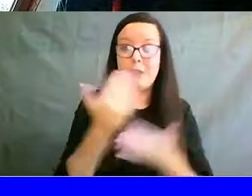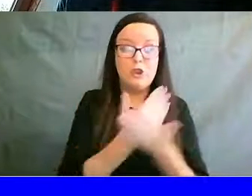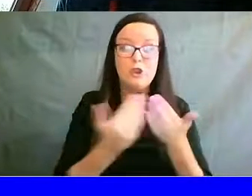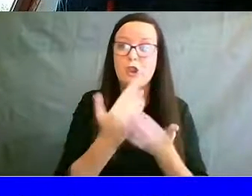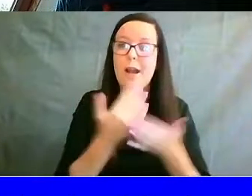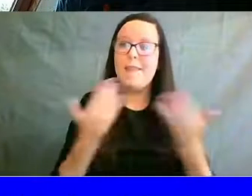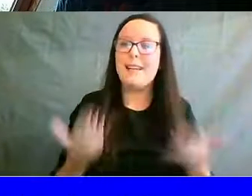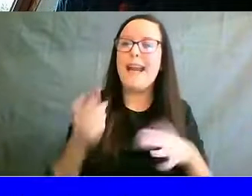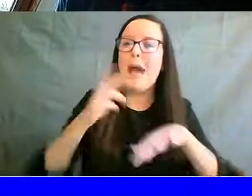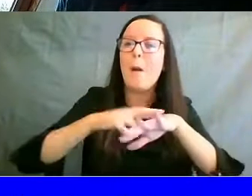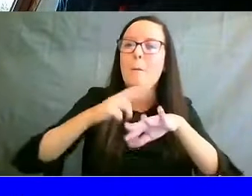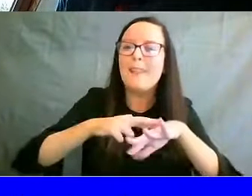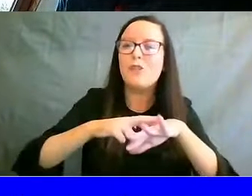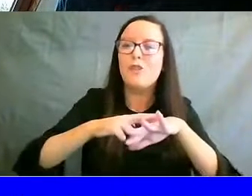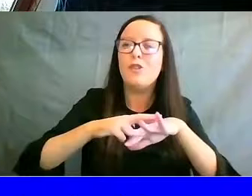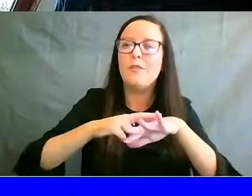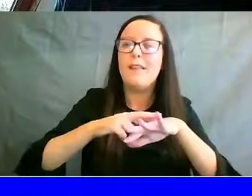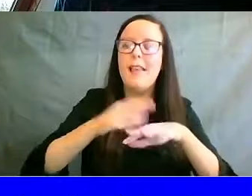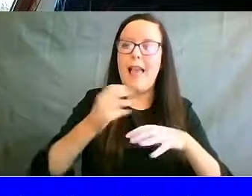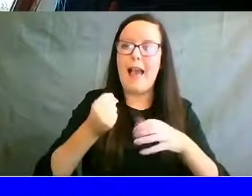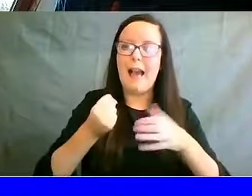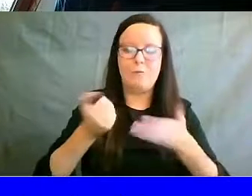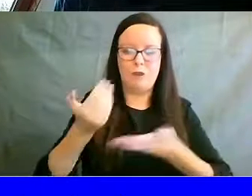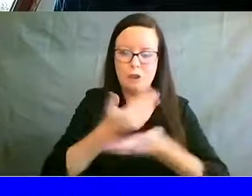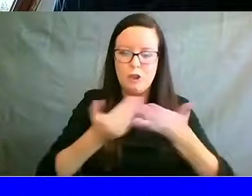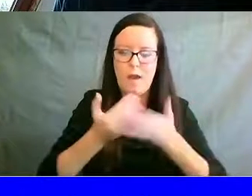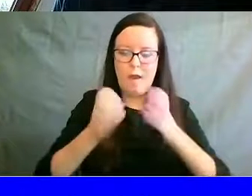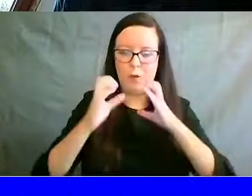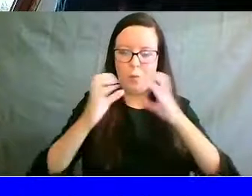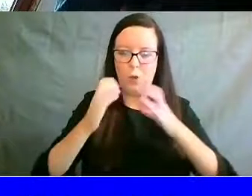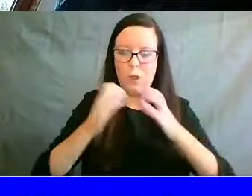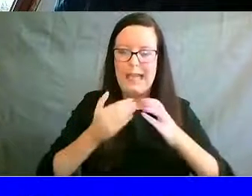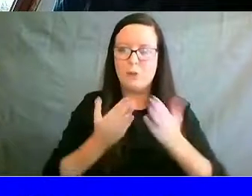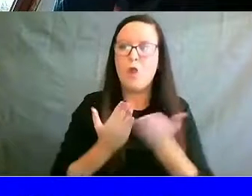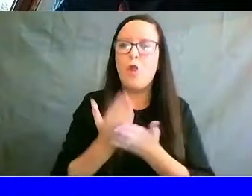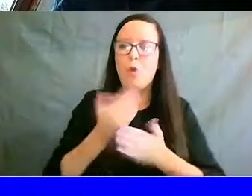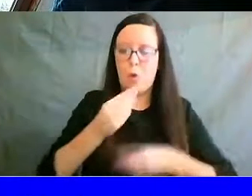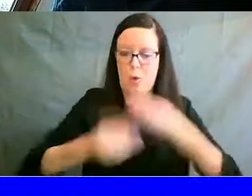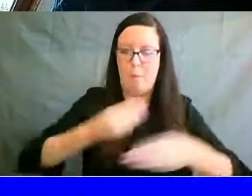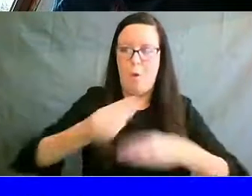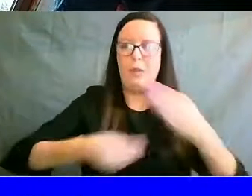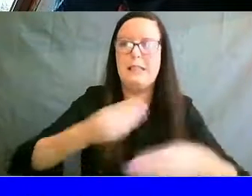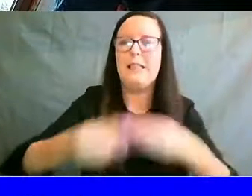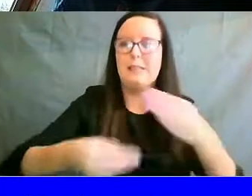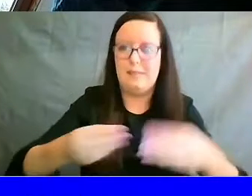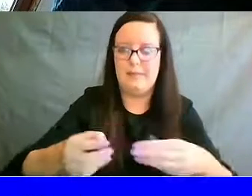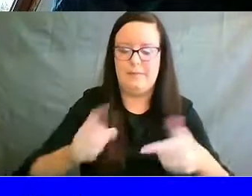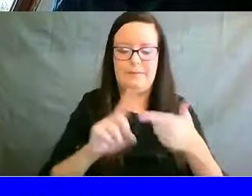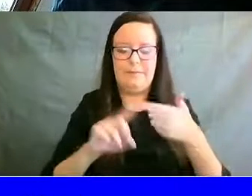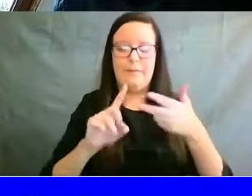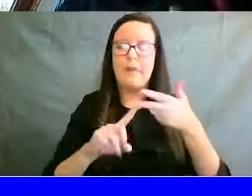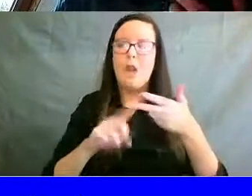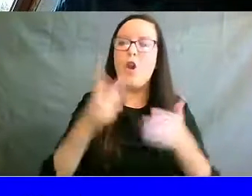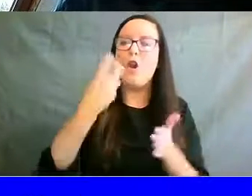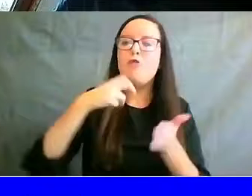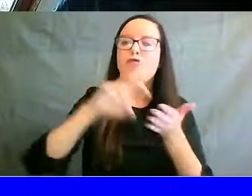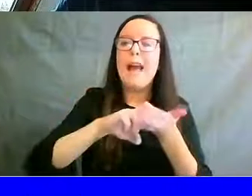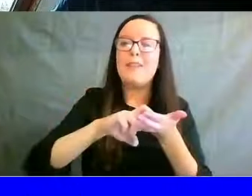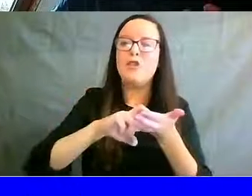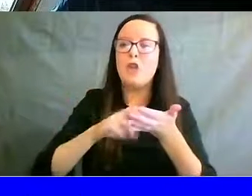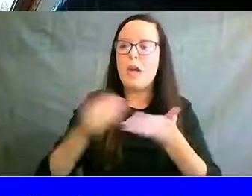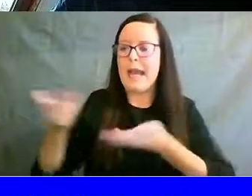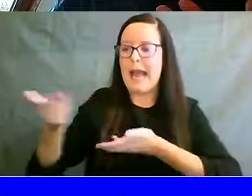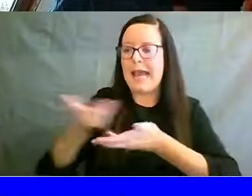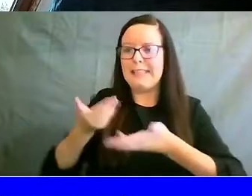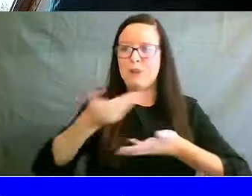criminal justice journey about people's what adjustments they need. Registered intermediaries, as I mentioned, are increasing.